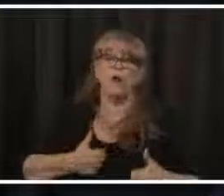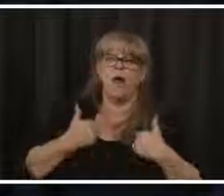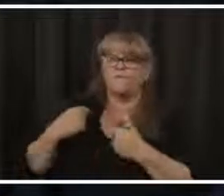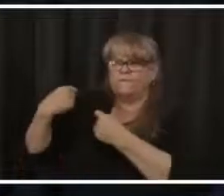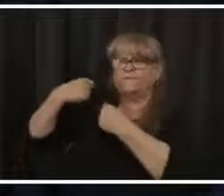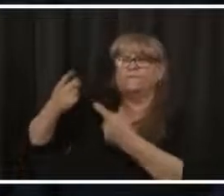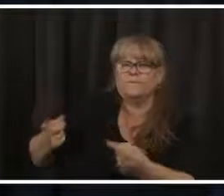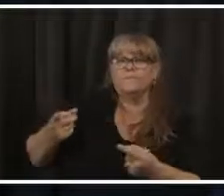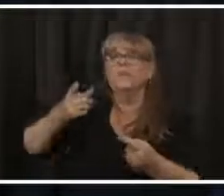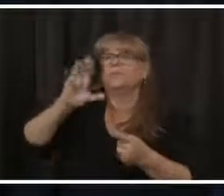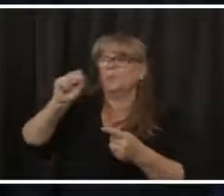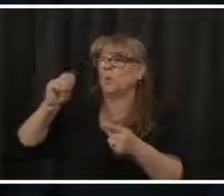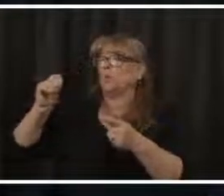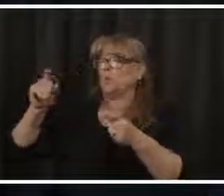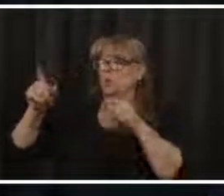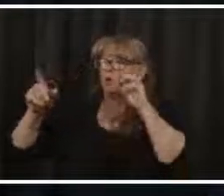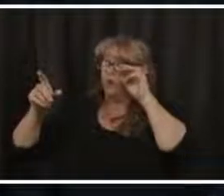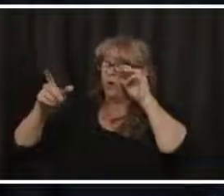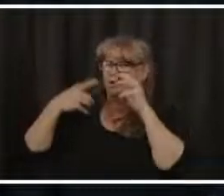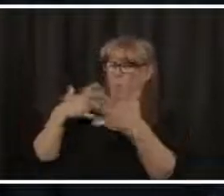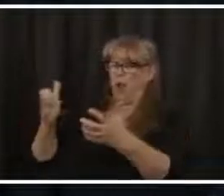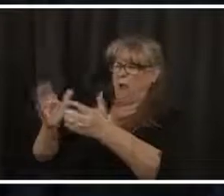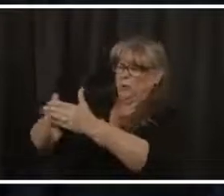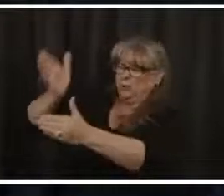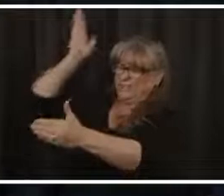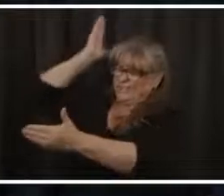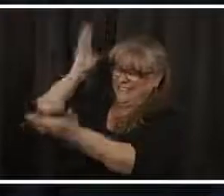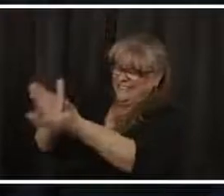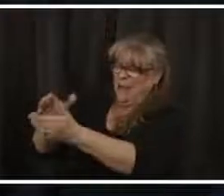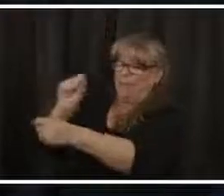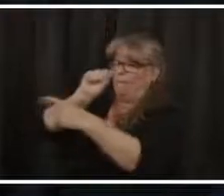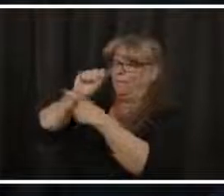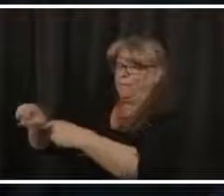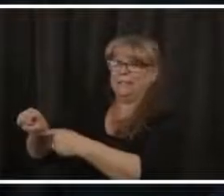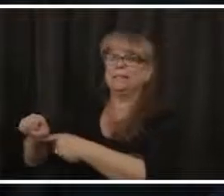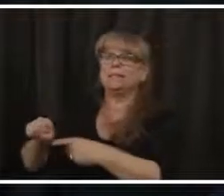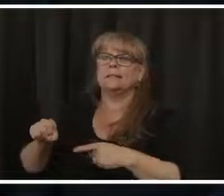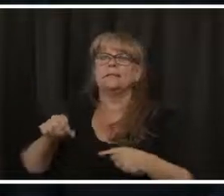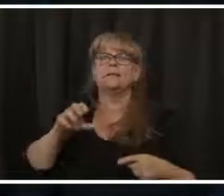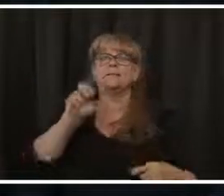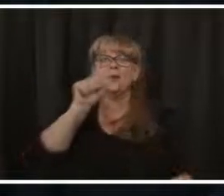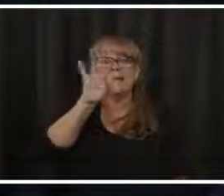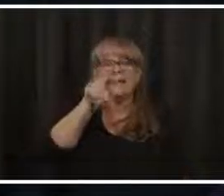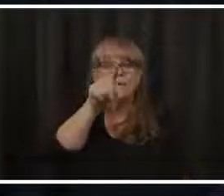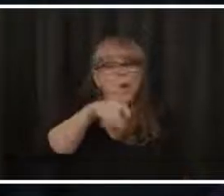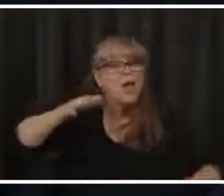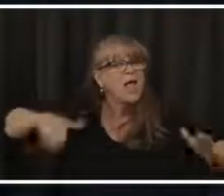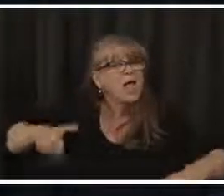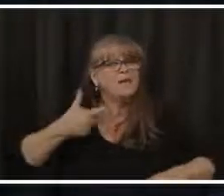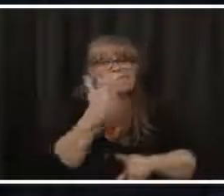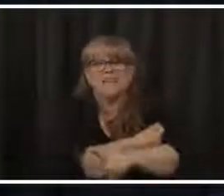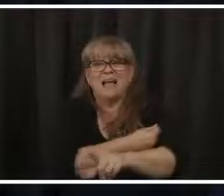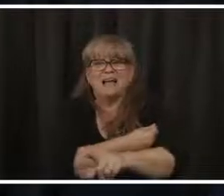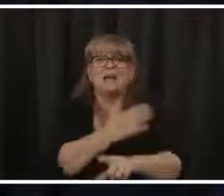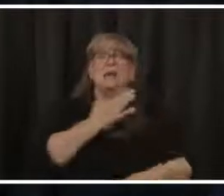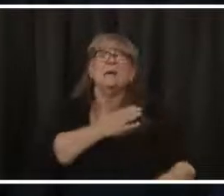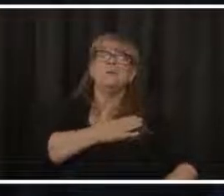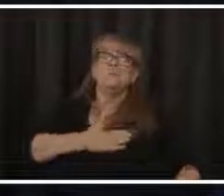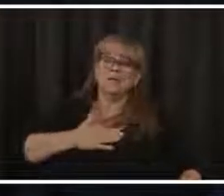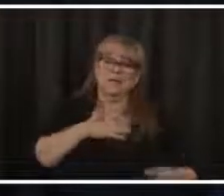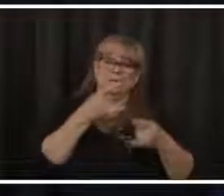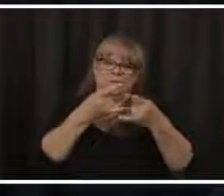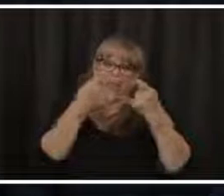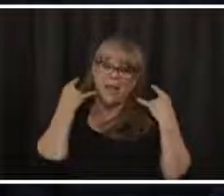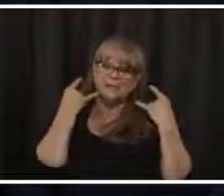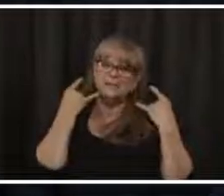that. So let's finish strong, Colorado. If you haven't been vaccinated, please continue wearing your mask, especially in those communities where the